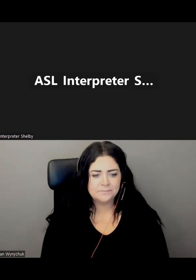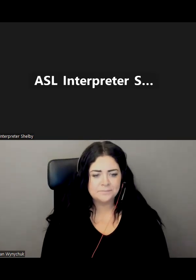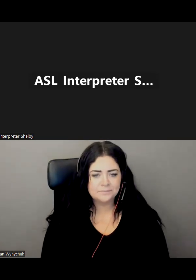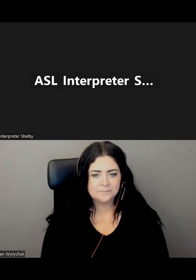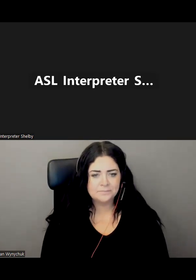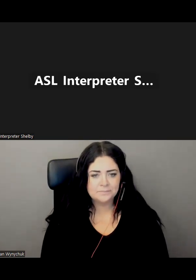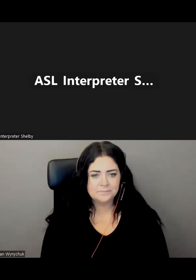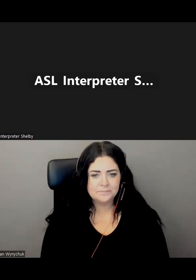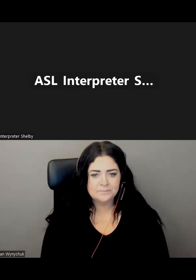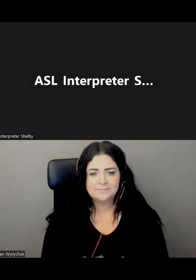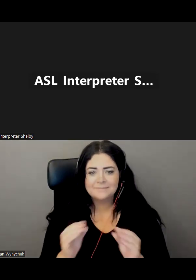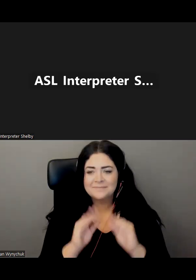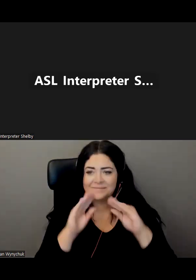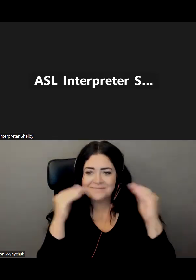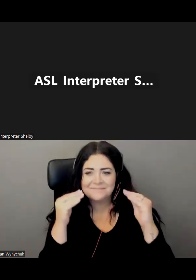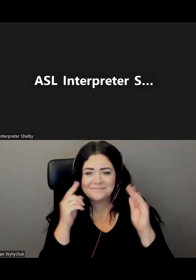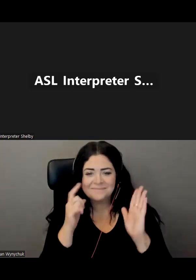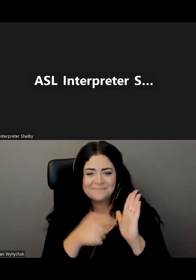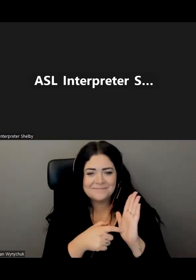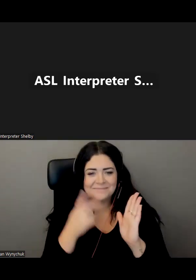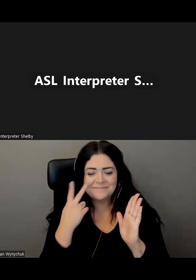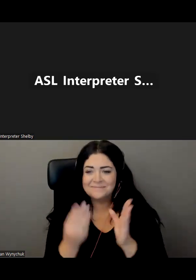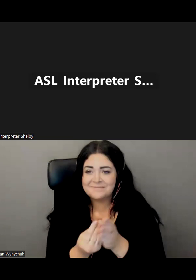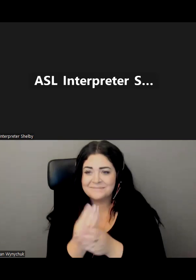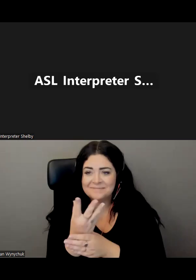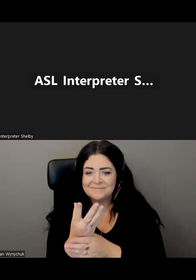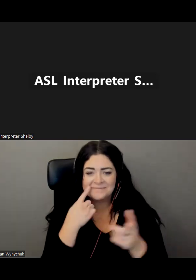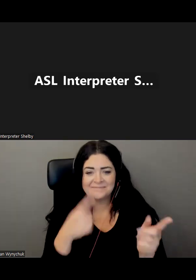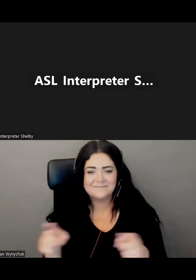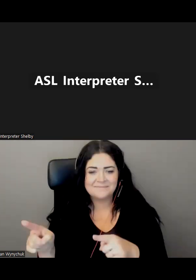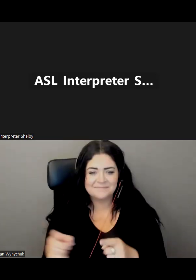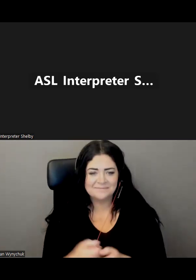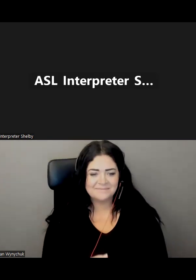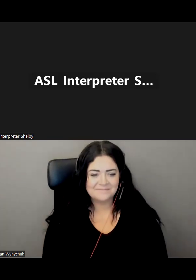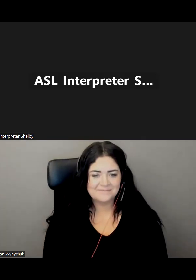And we have some more little smiling faces and some growth. We always love to see that.